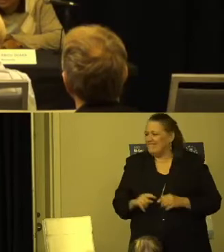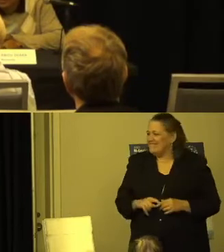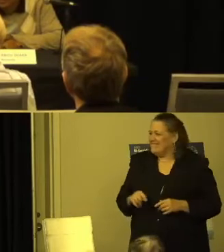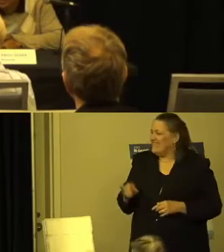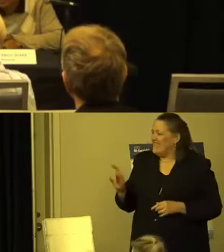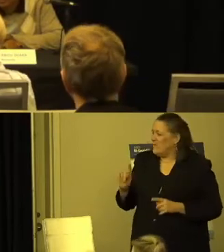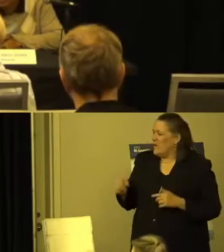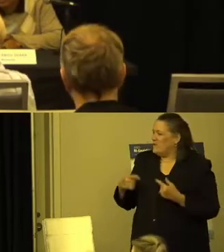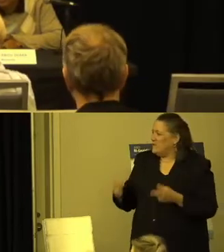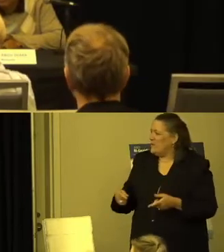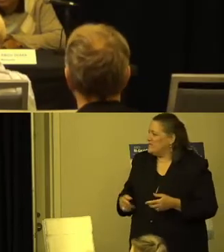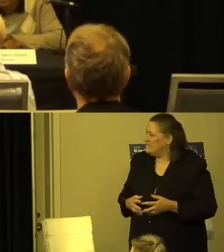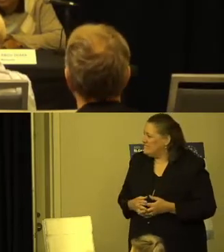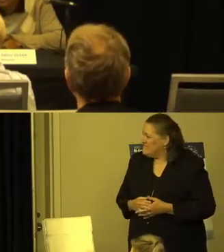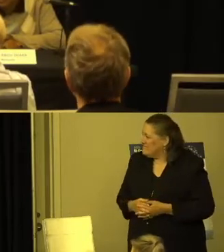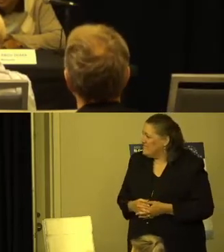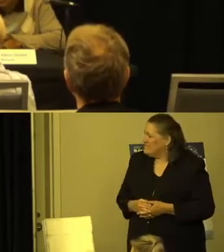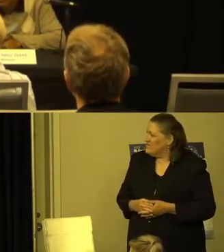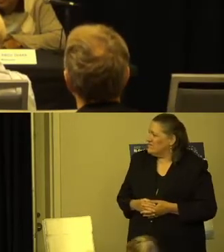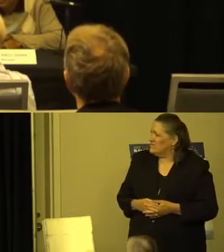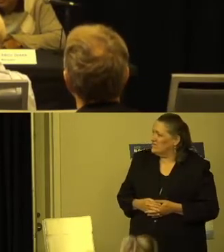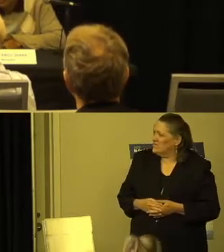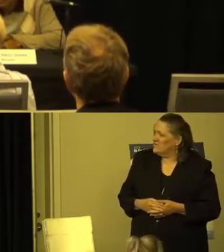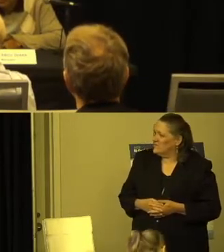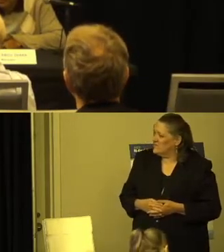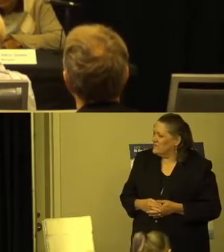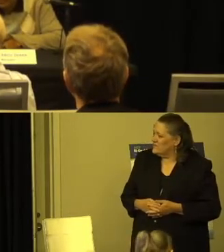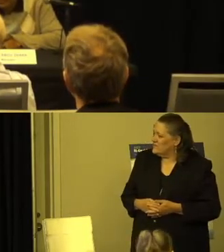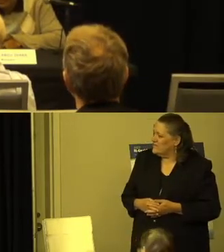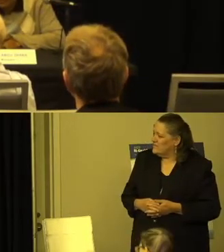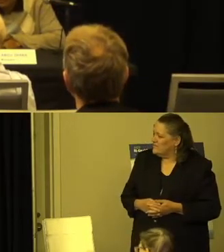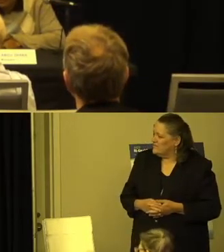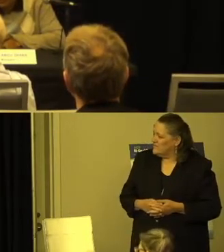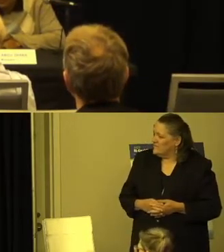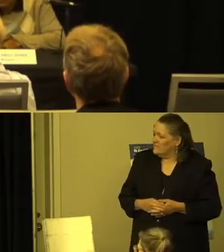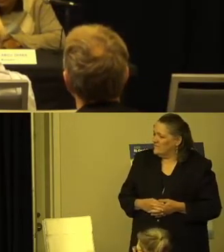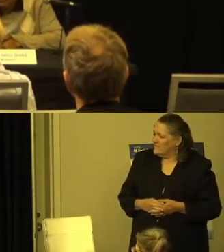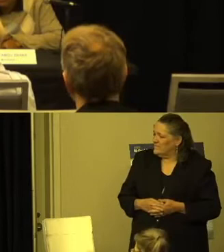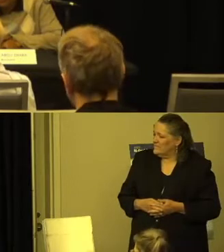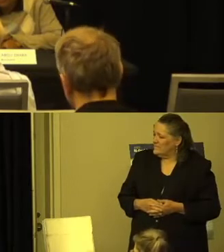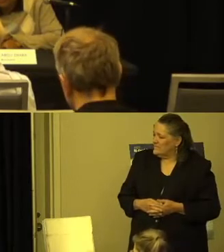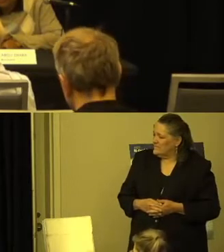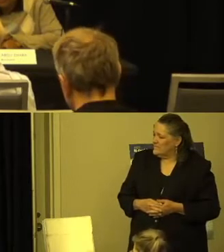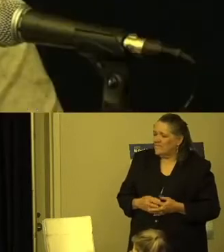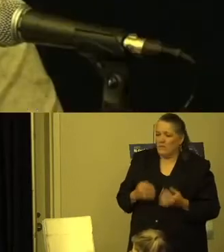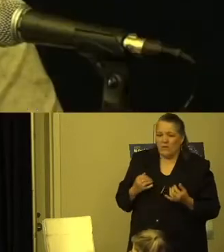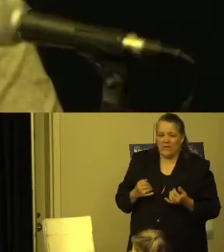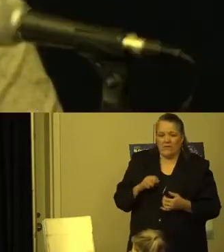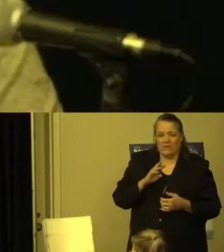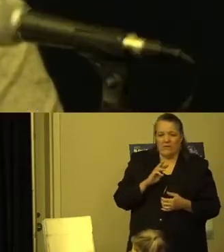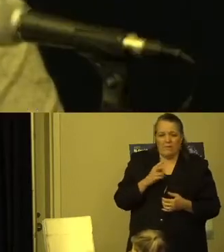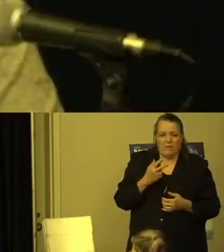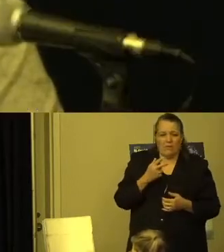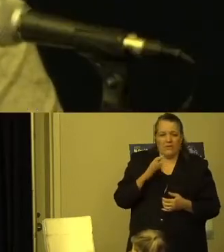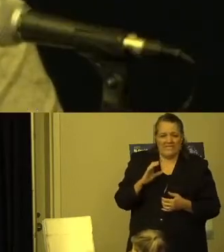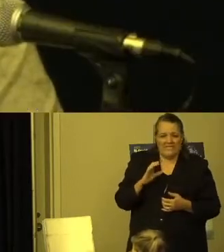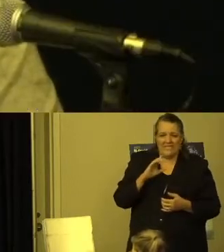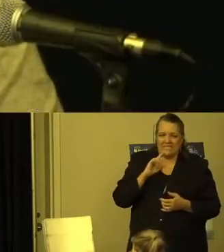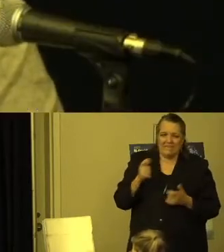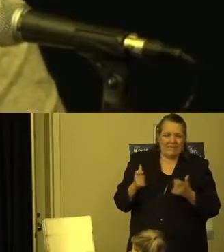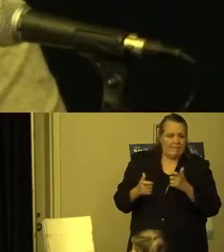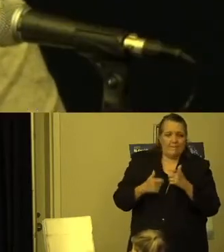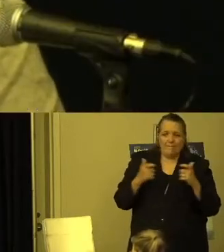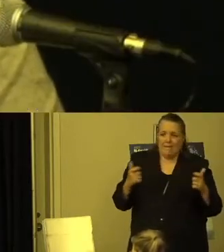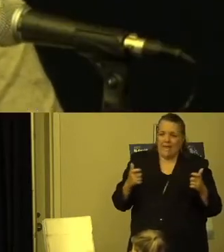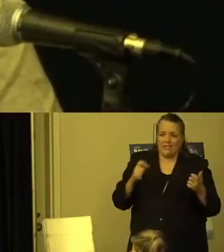exactly now next about this transition. We are in a time right now where W3C is undergoing a